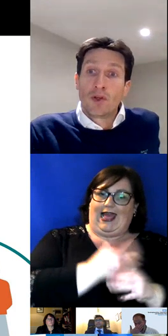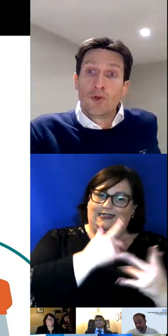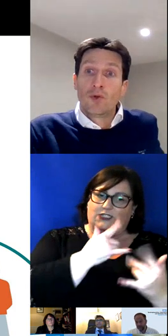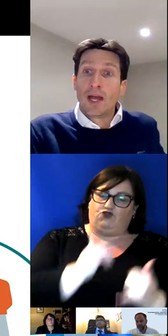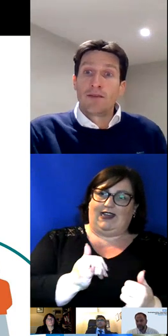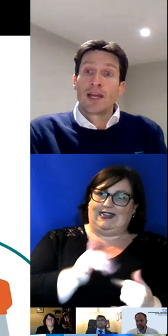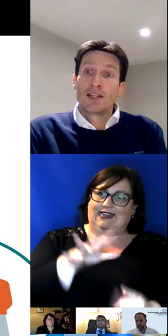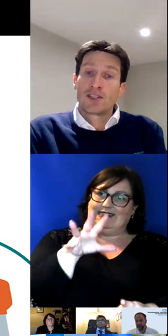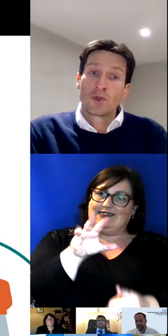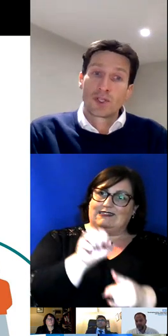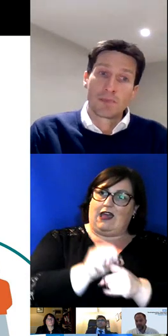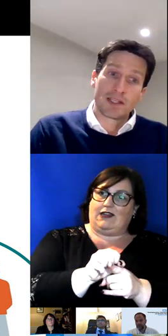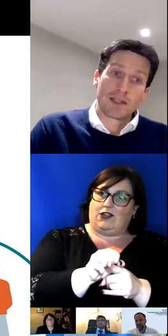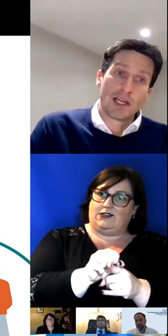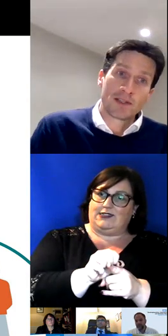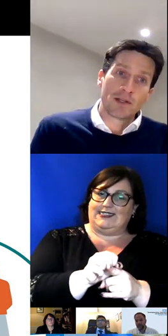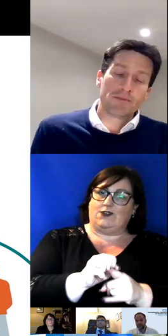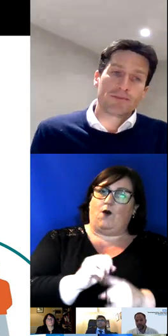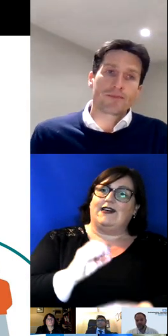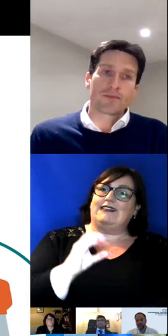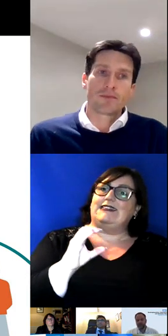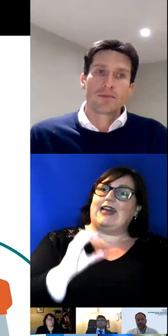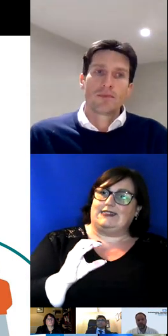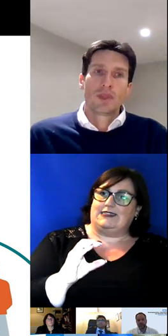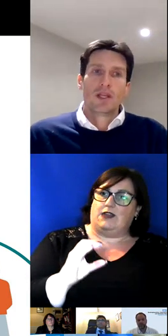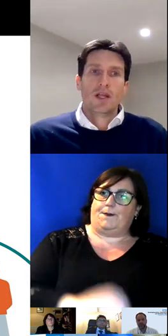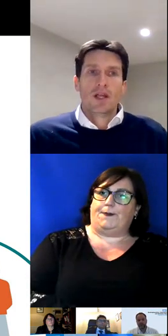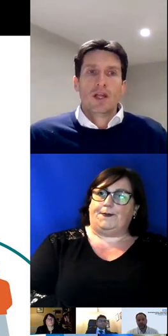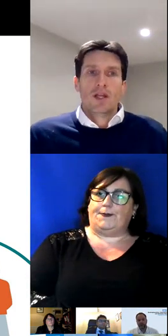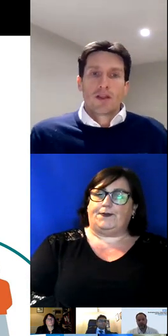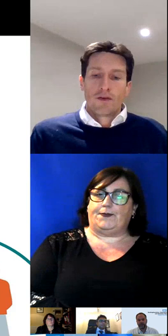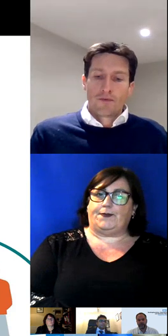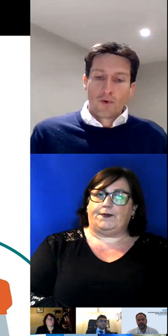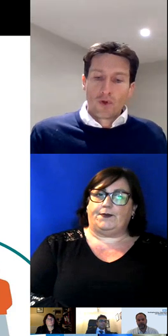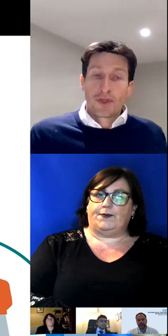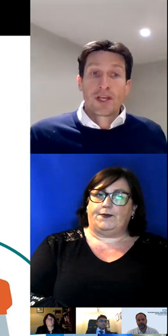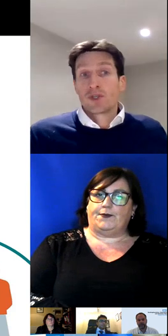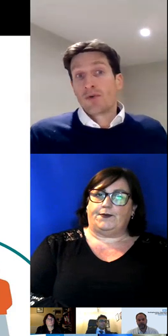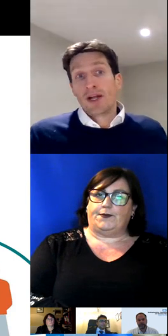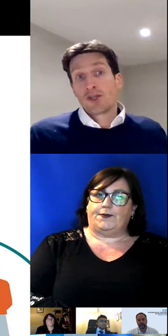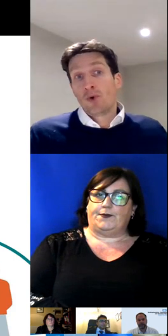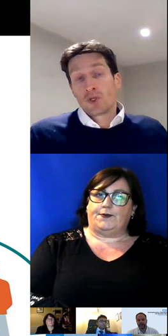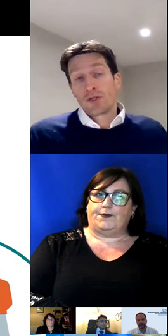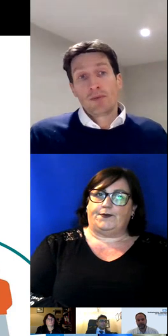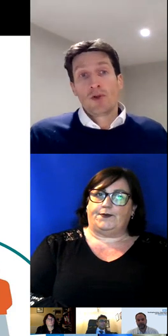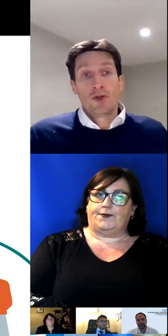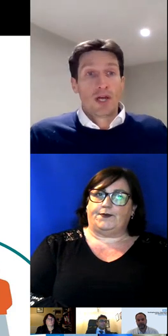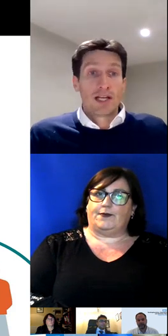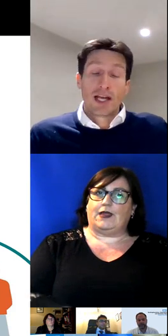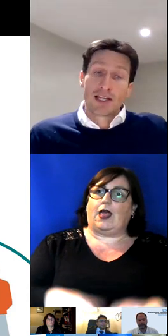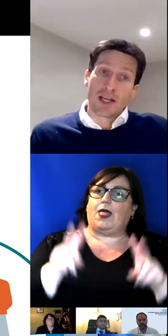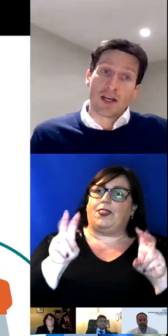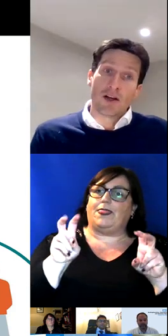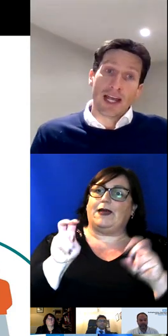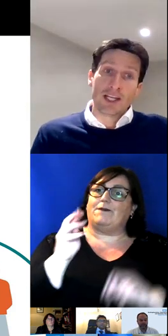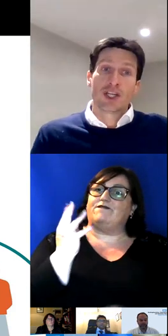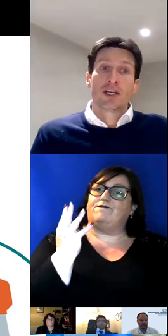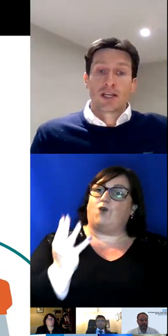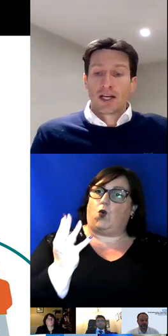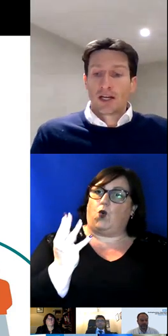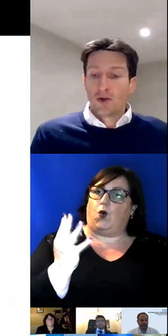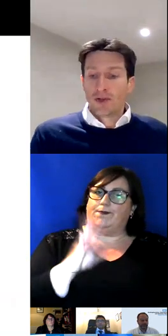for people who have cancer or suspected cancer. The fourth theme was around supporting people who, as they